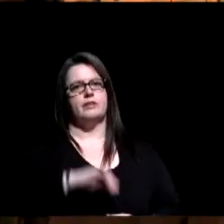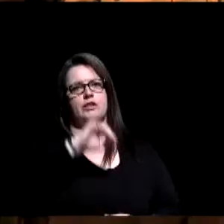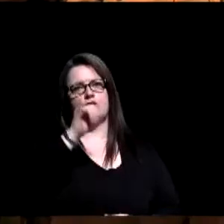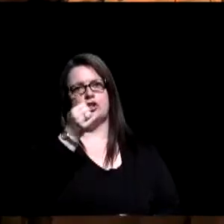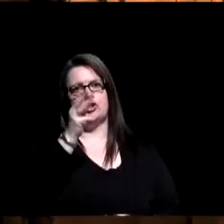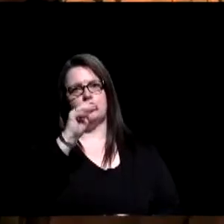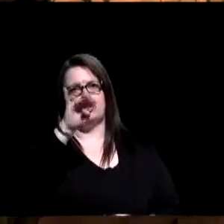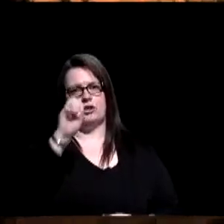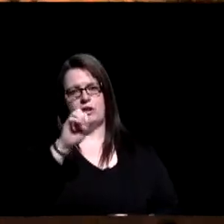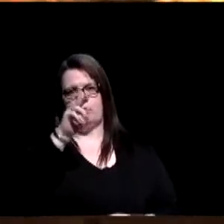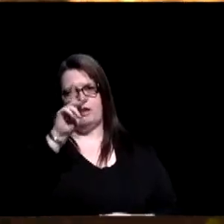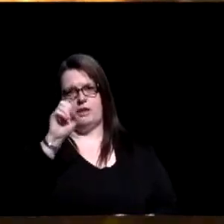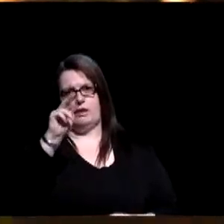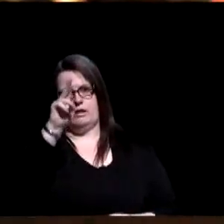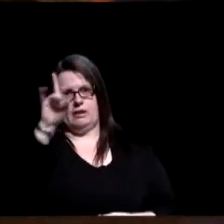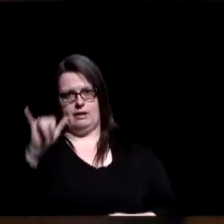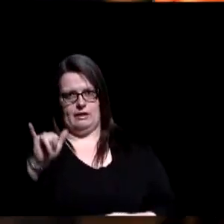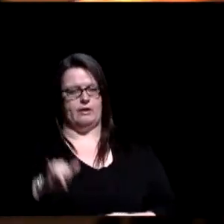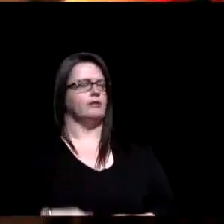Jamie Kennedy.